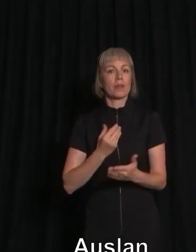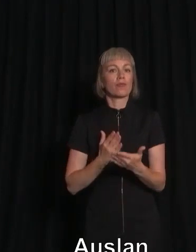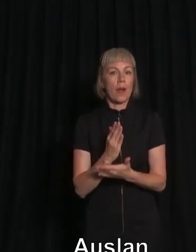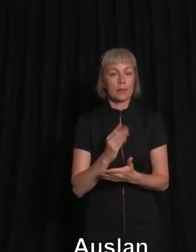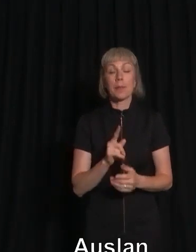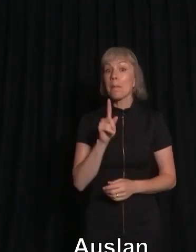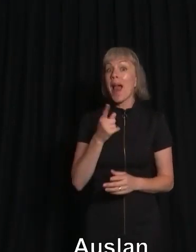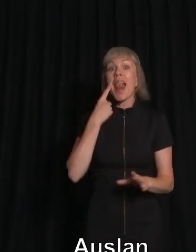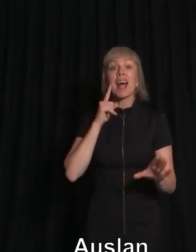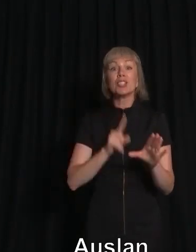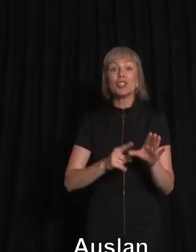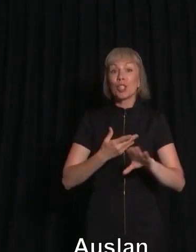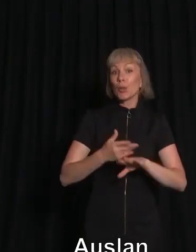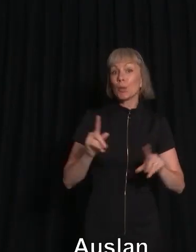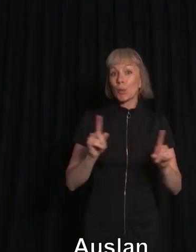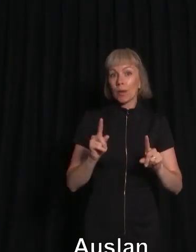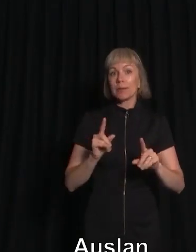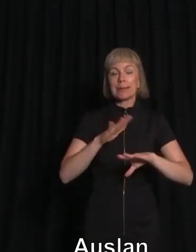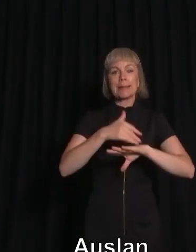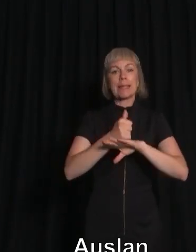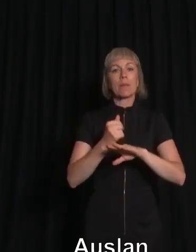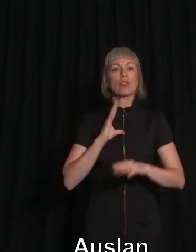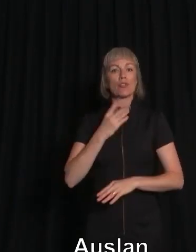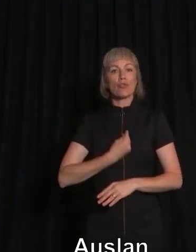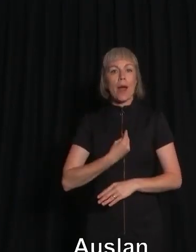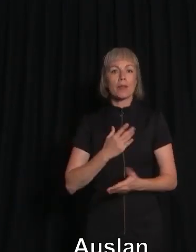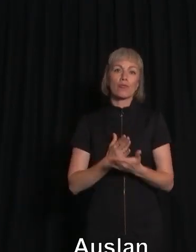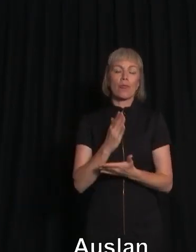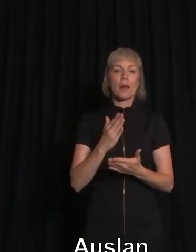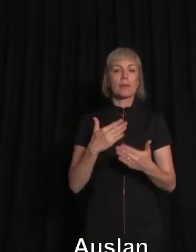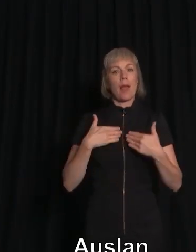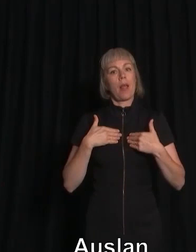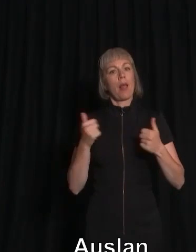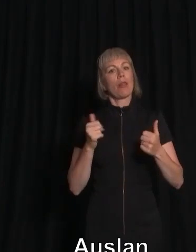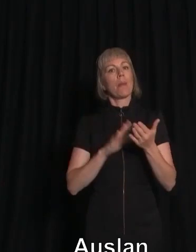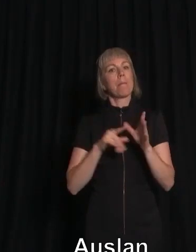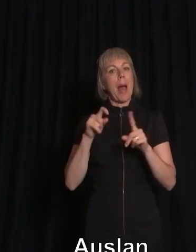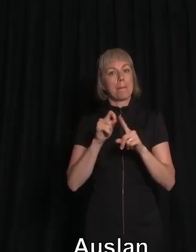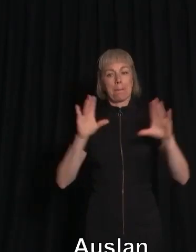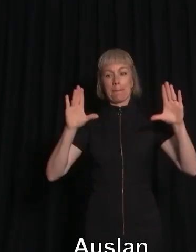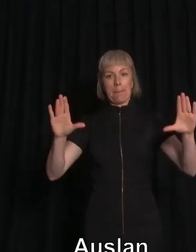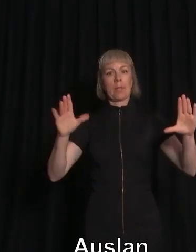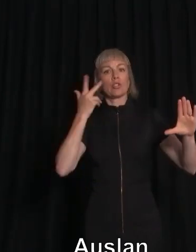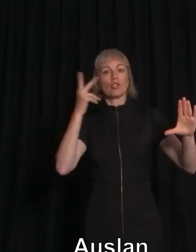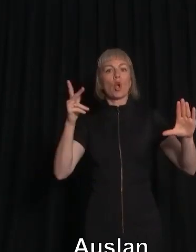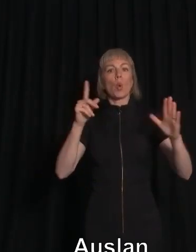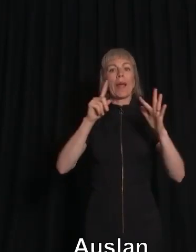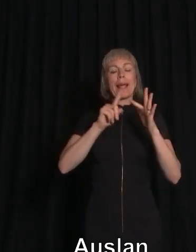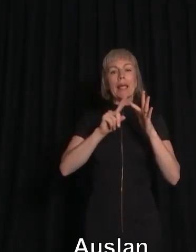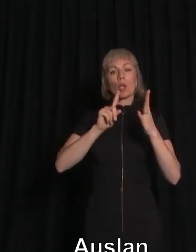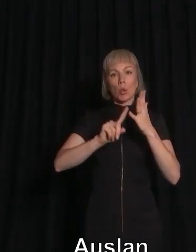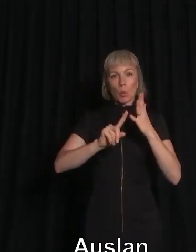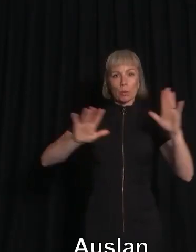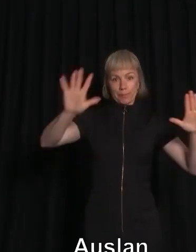did last year was to actually put out a trans health map in the EU. And this is really difficult. Those of you who work on health